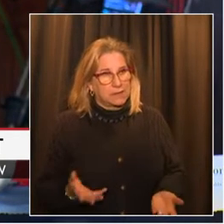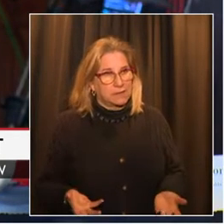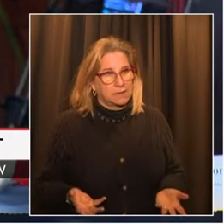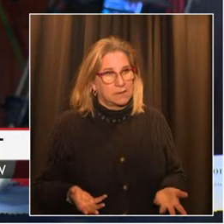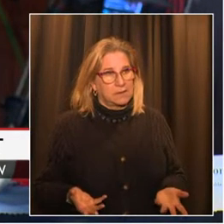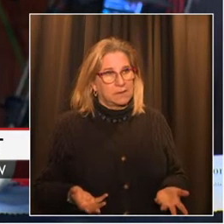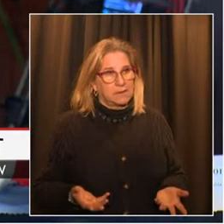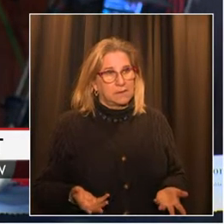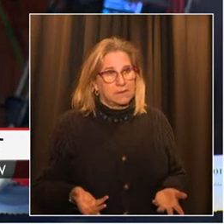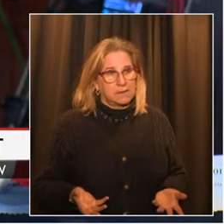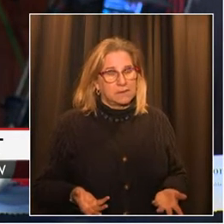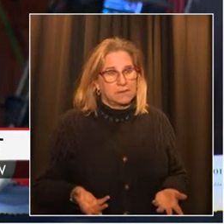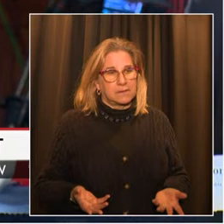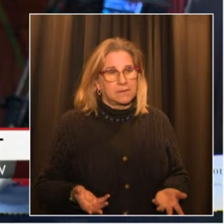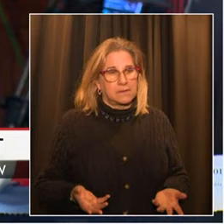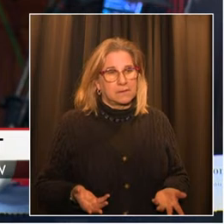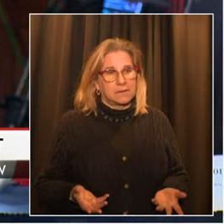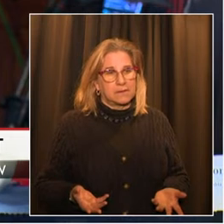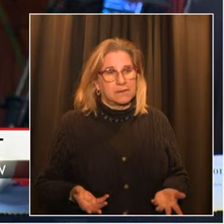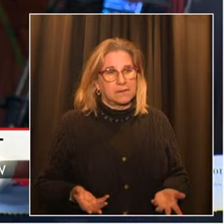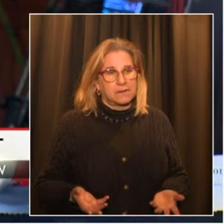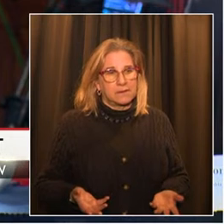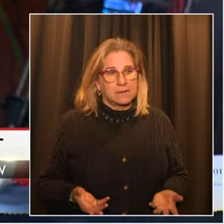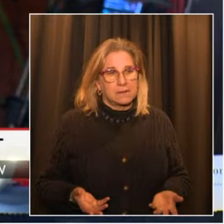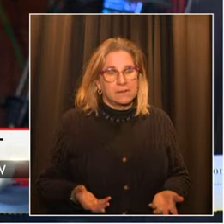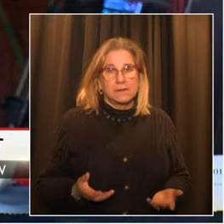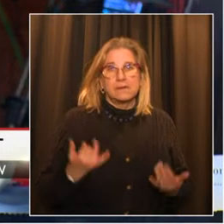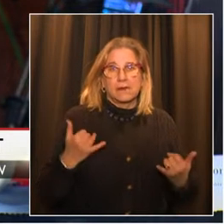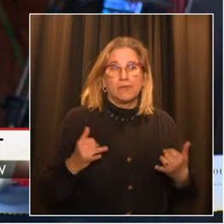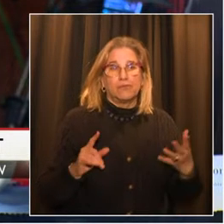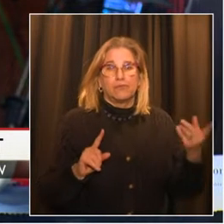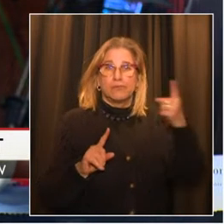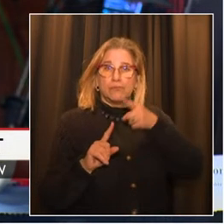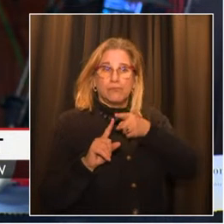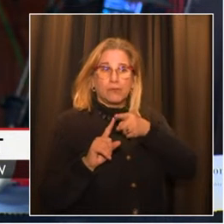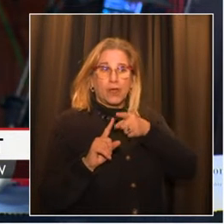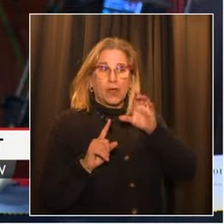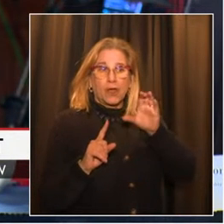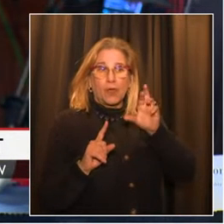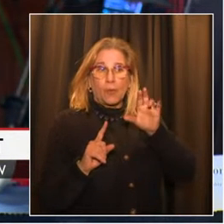comes to crime, I think frequently, government,